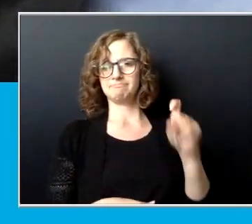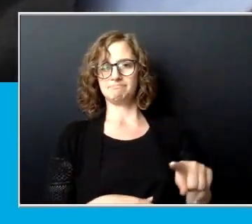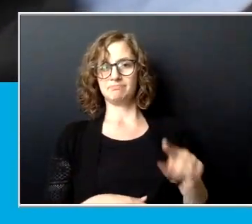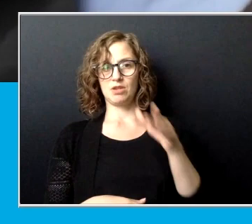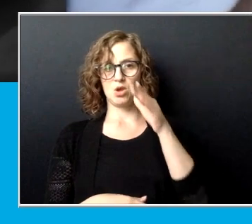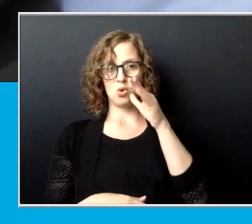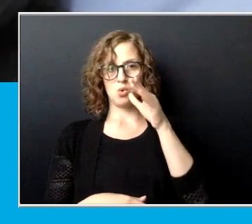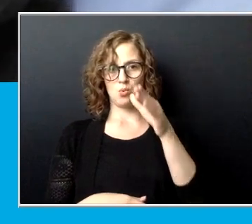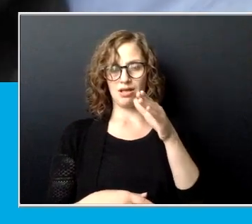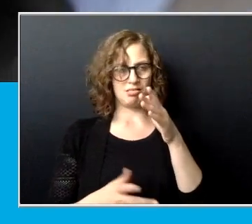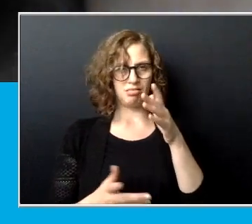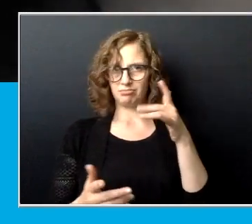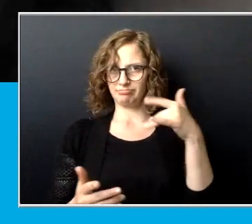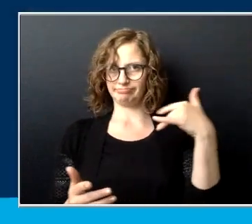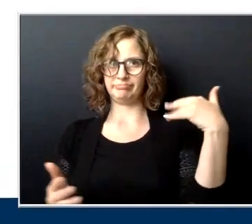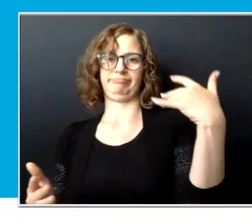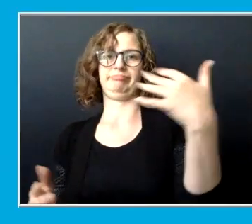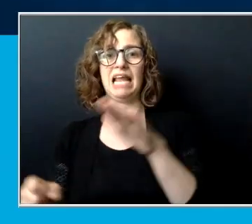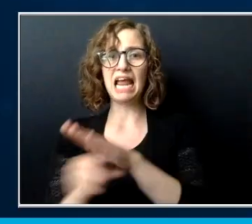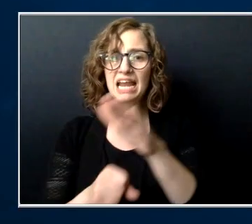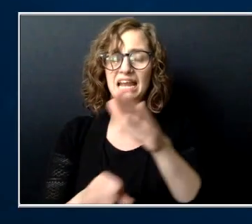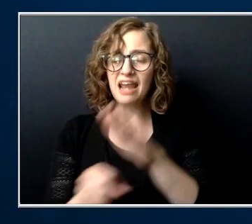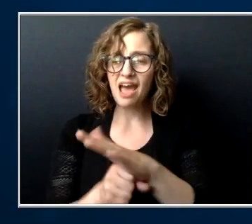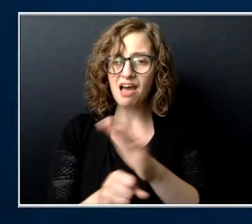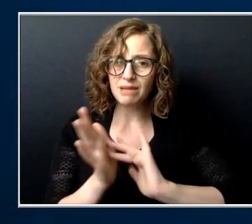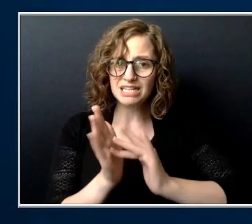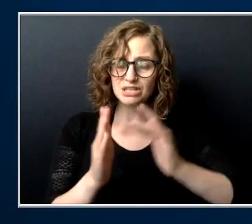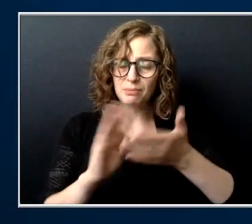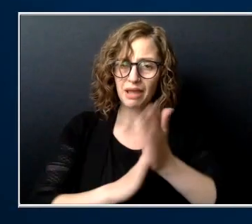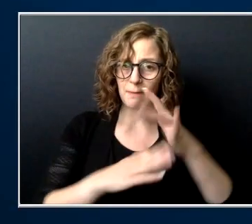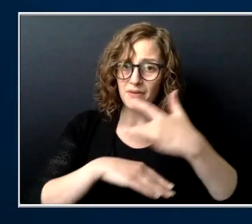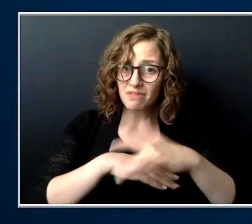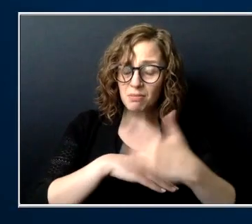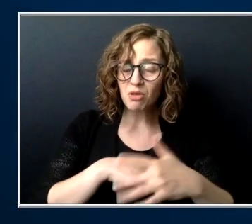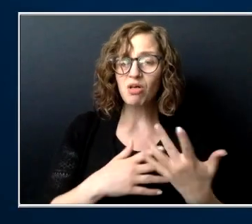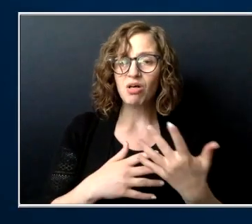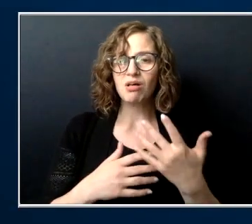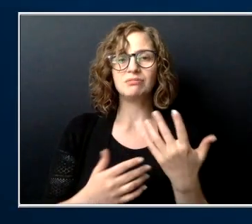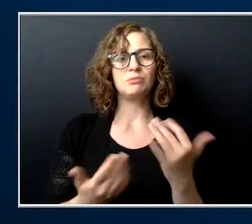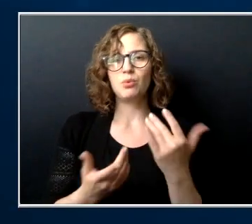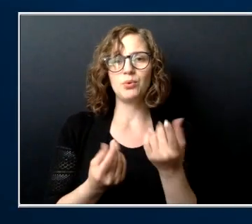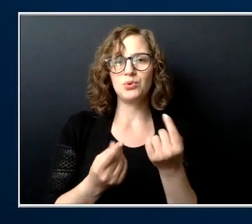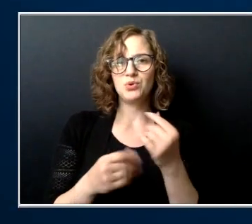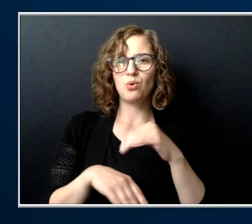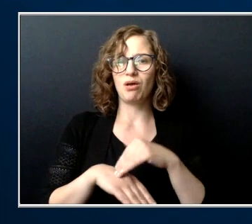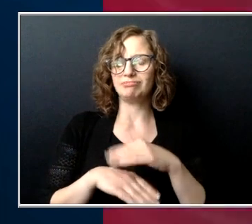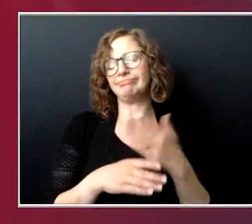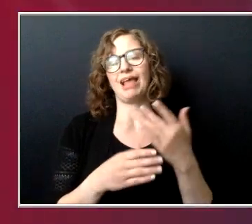patients can make the most of their time on the weight loss waiting list. Friday at 8.